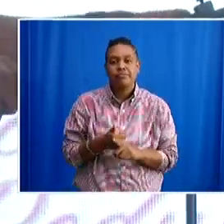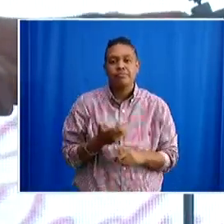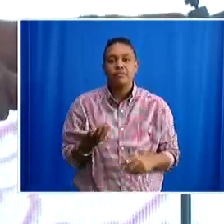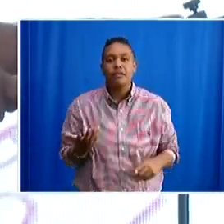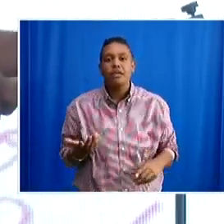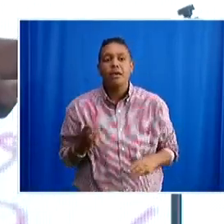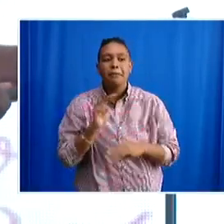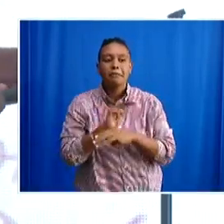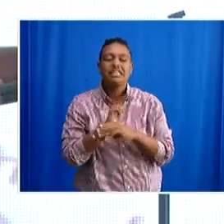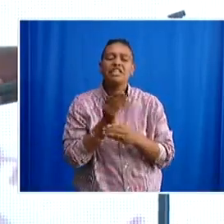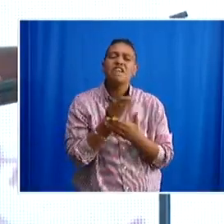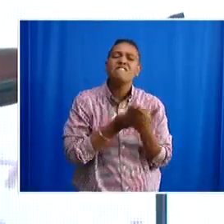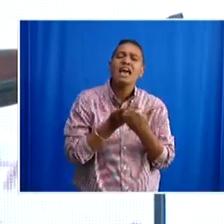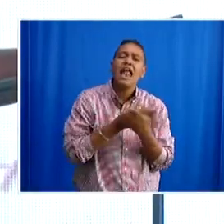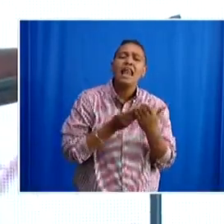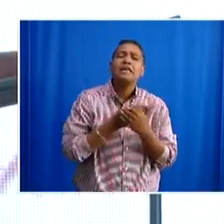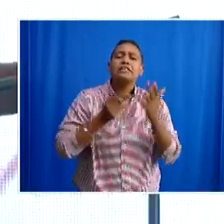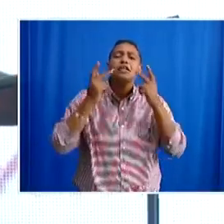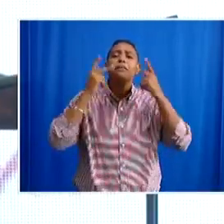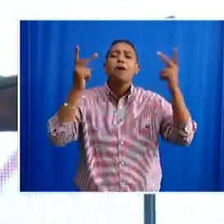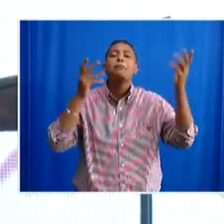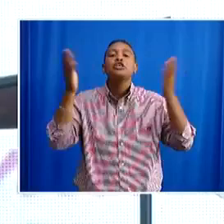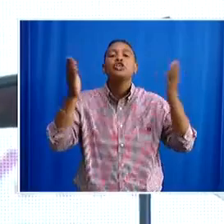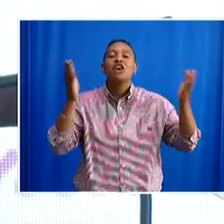of Finance and the Public Service.